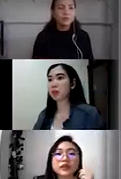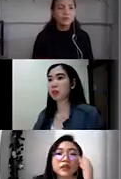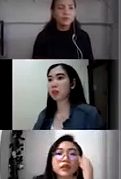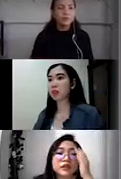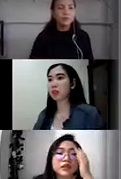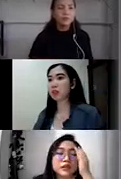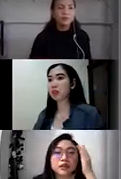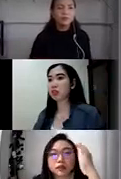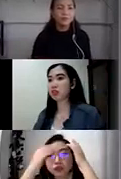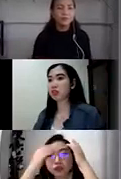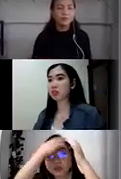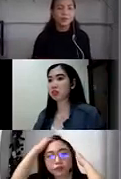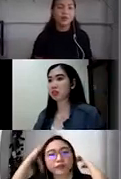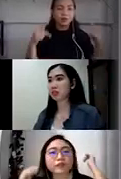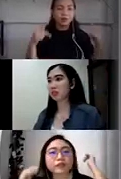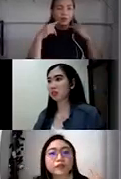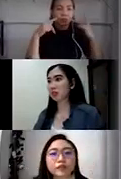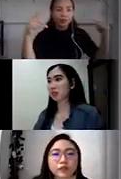Publish.